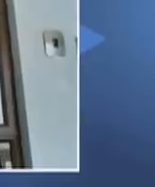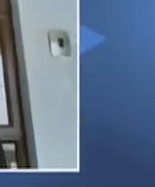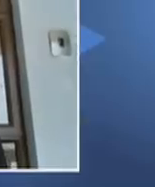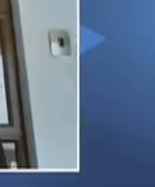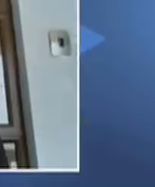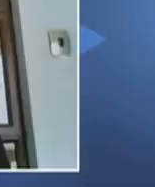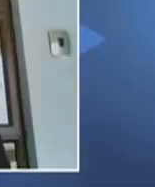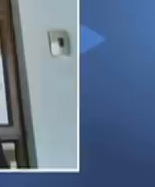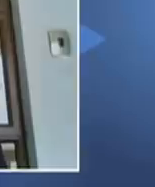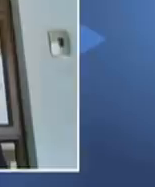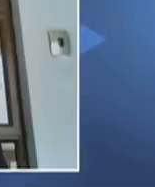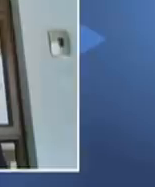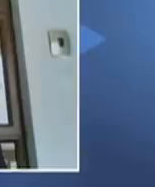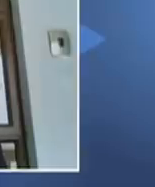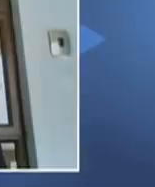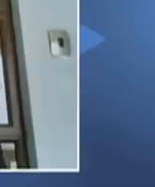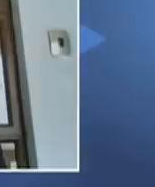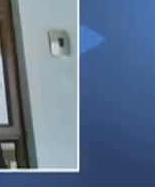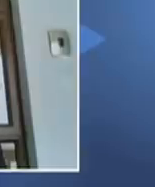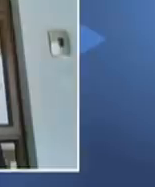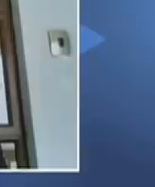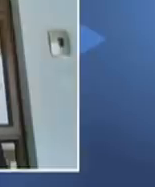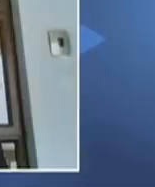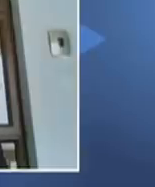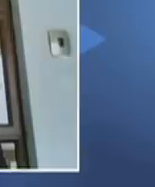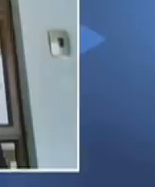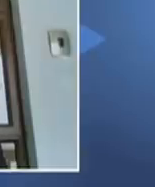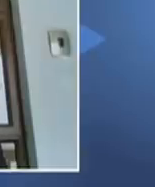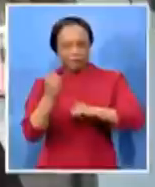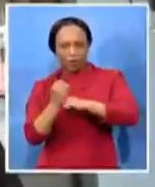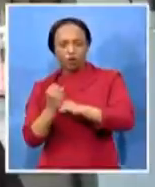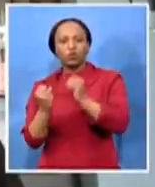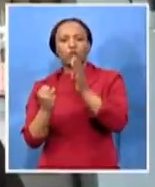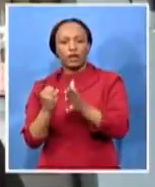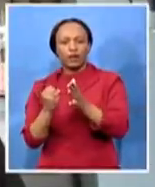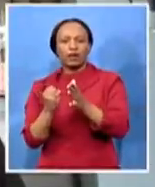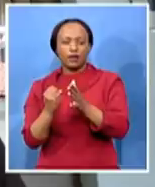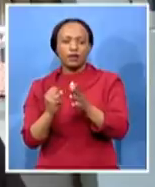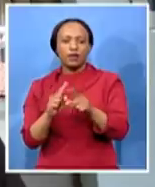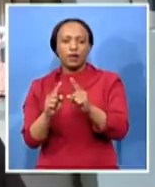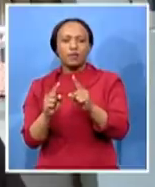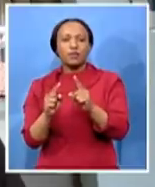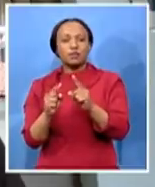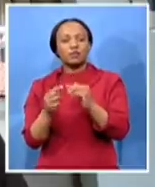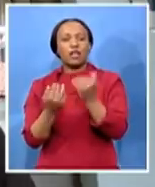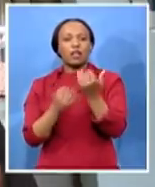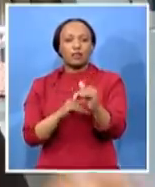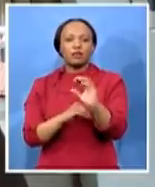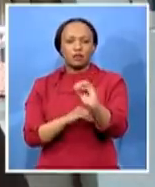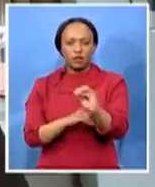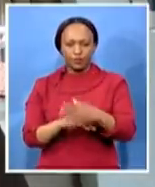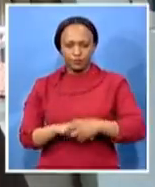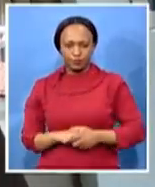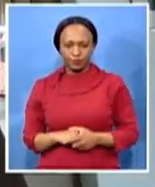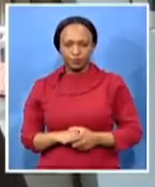you so much support. And that can be limiting sometimes. Yes, but look,